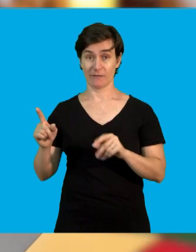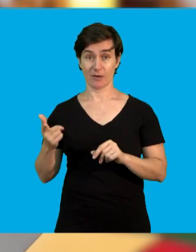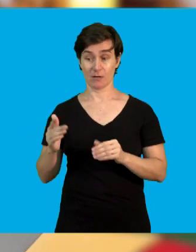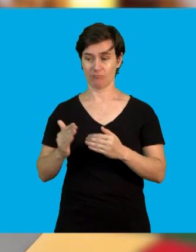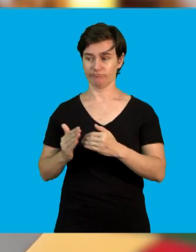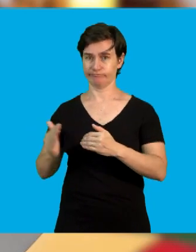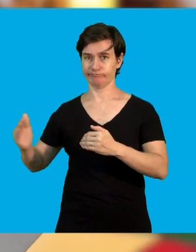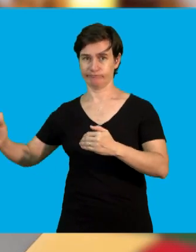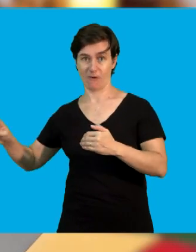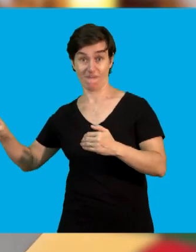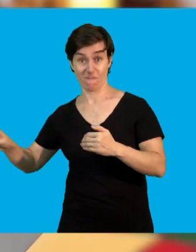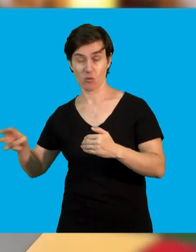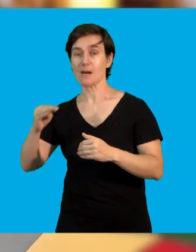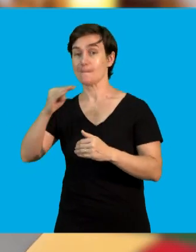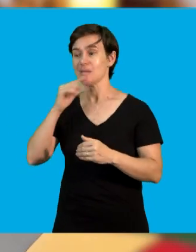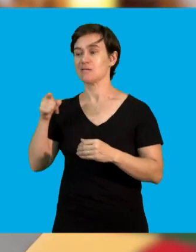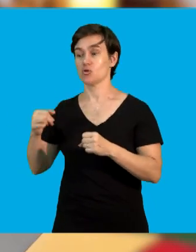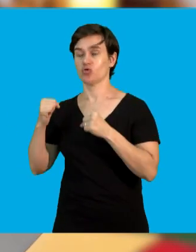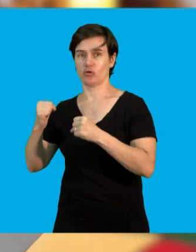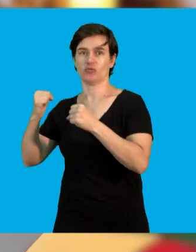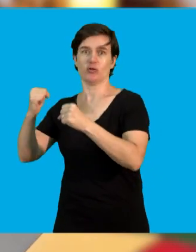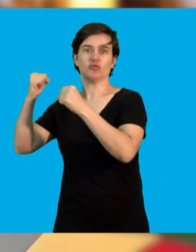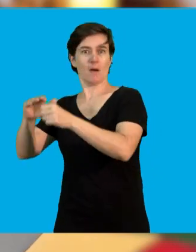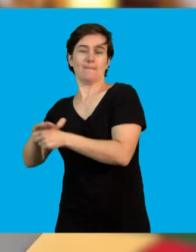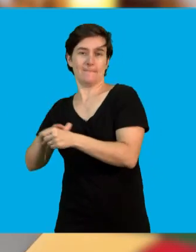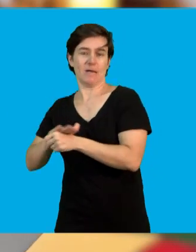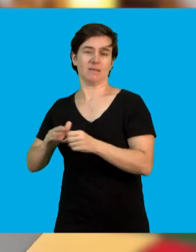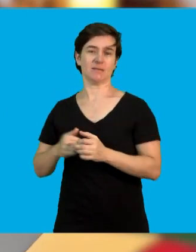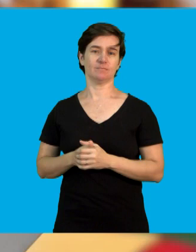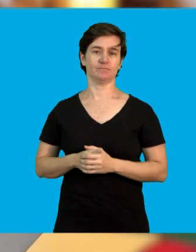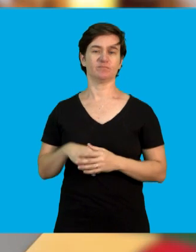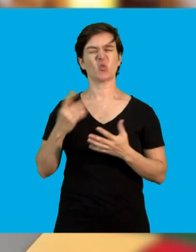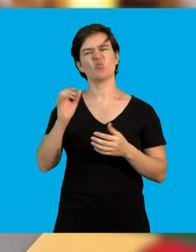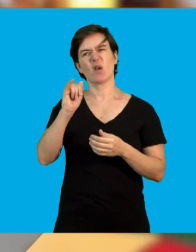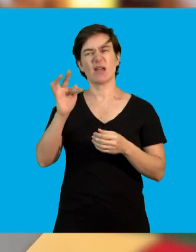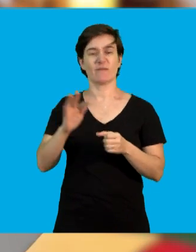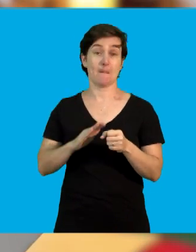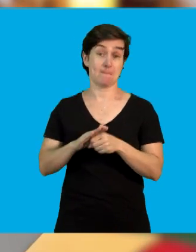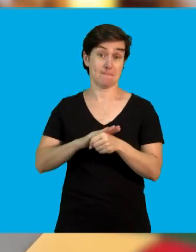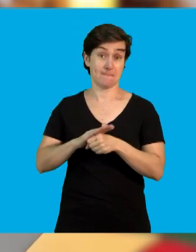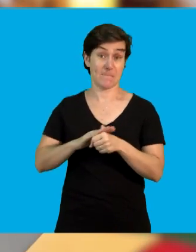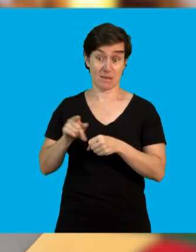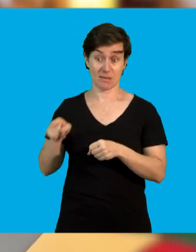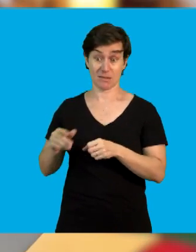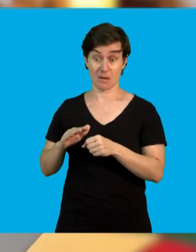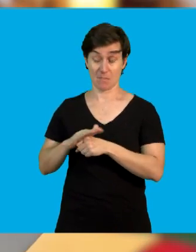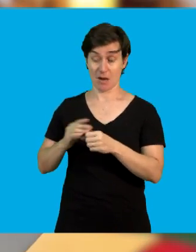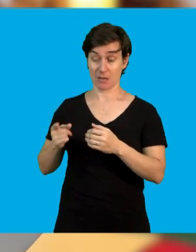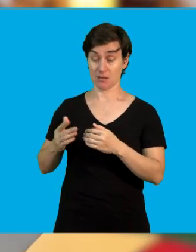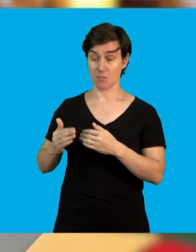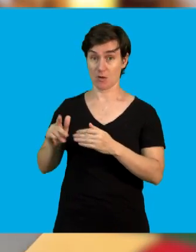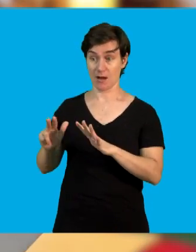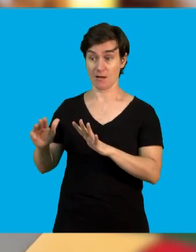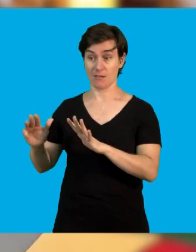7 towards 14, the stronger the substance becomes. So if we are looking at a base, then the stronger the base